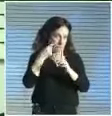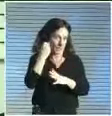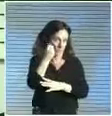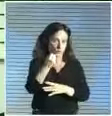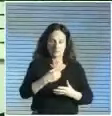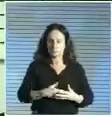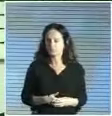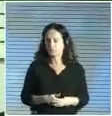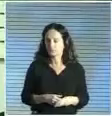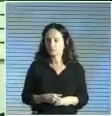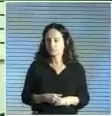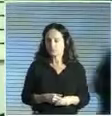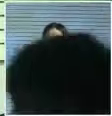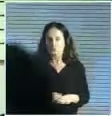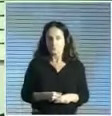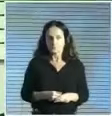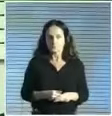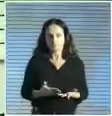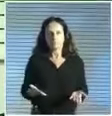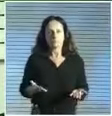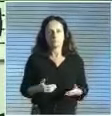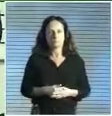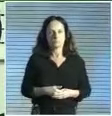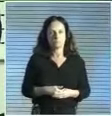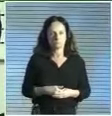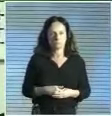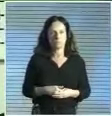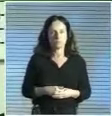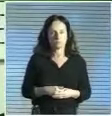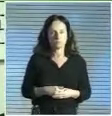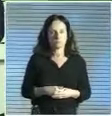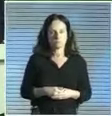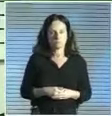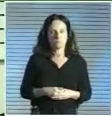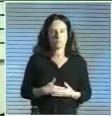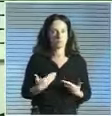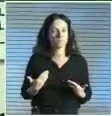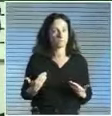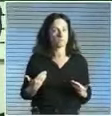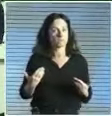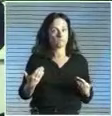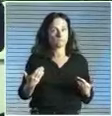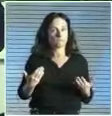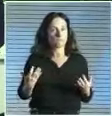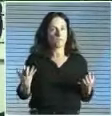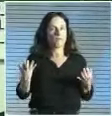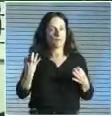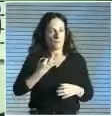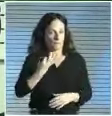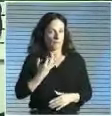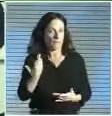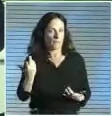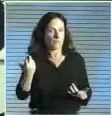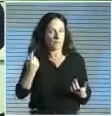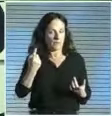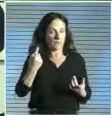be recognized, to be rewarded, to see that what they have done is shown and becomes a part of the communication